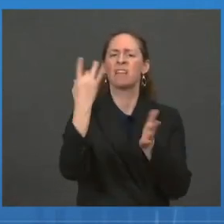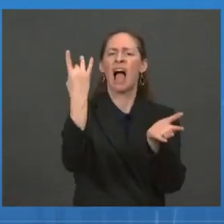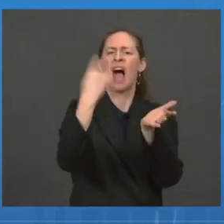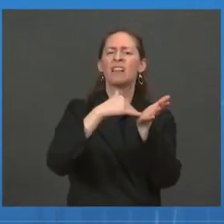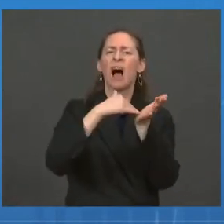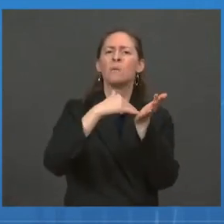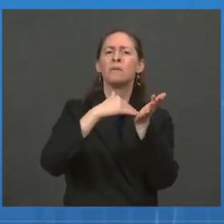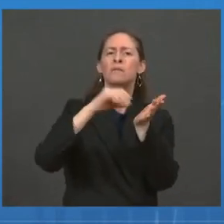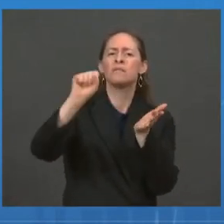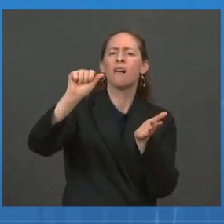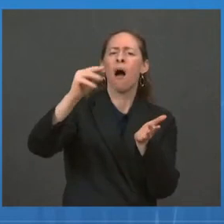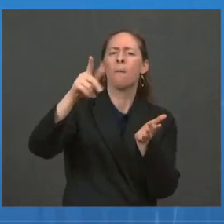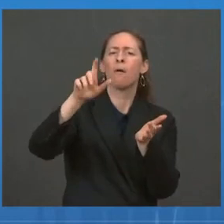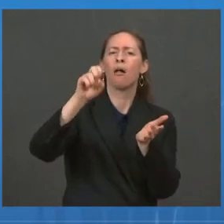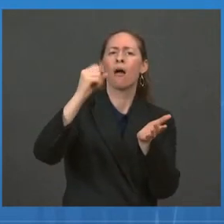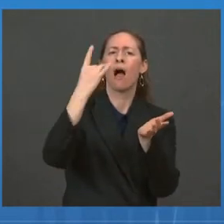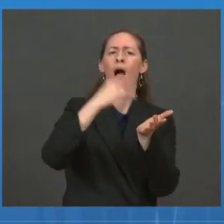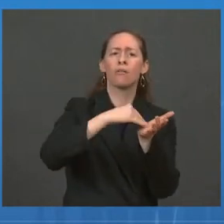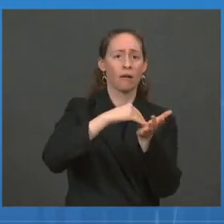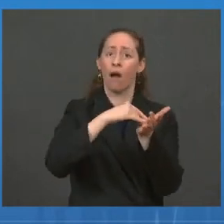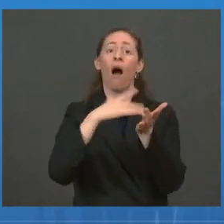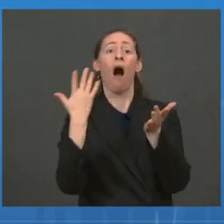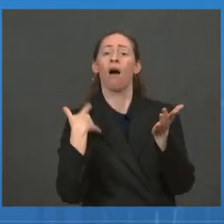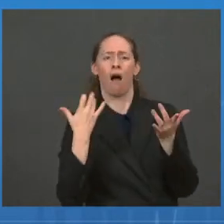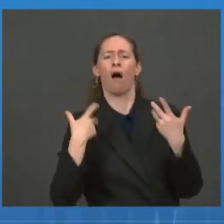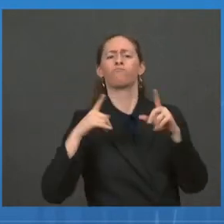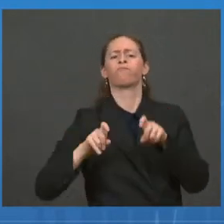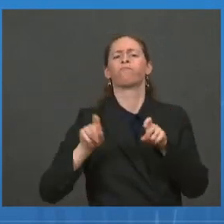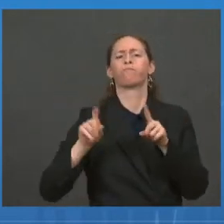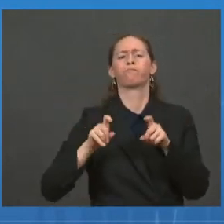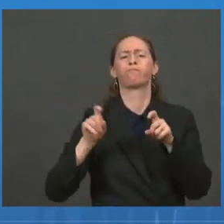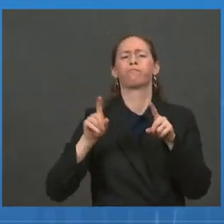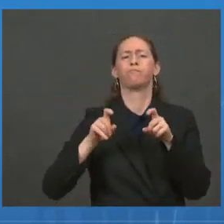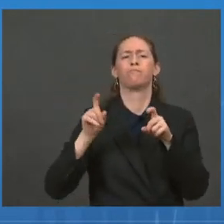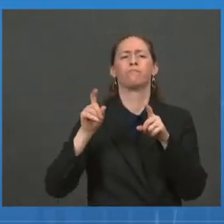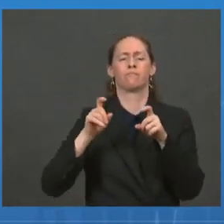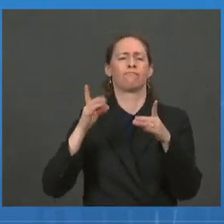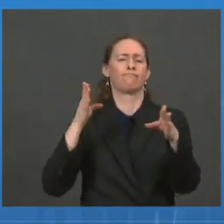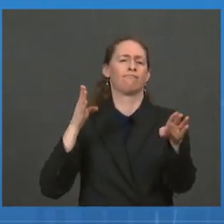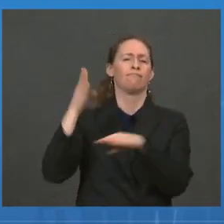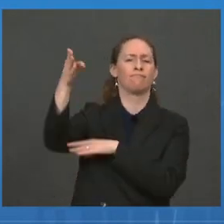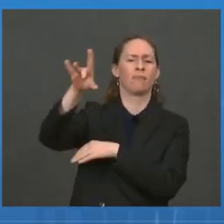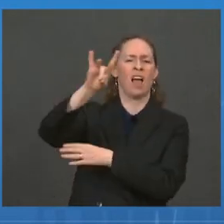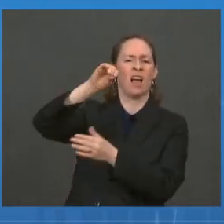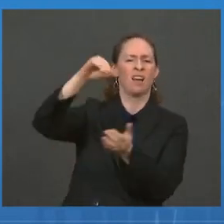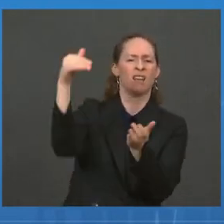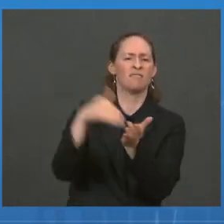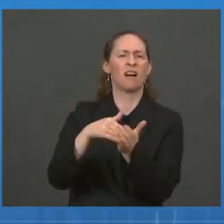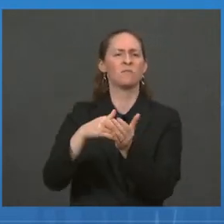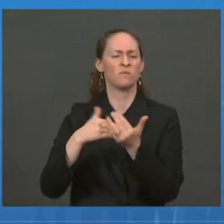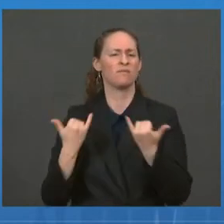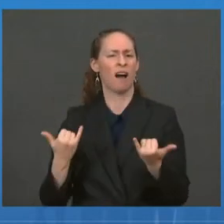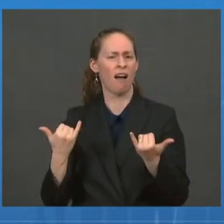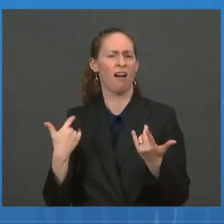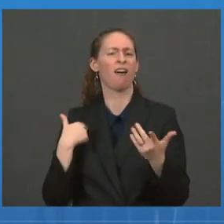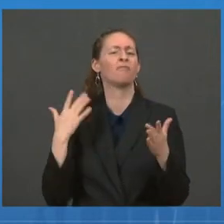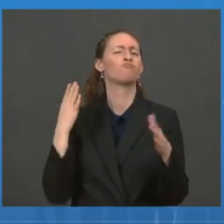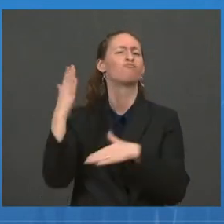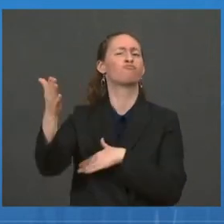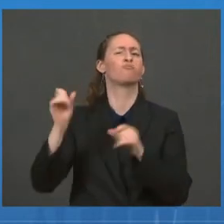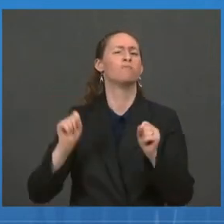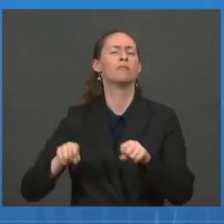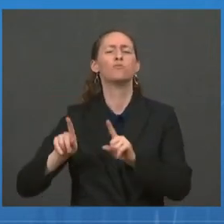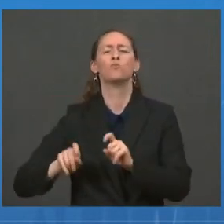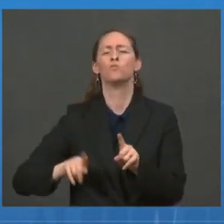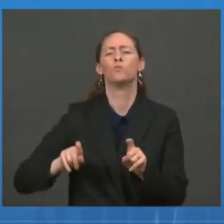sequencing approximately 80 000 samples per week about one in every seven pcr positive cases and that's